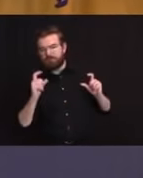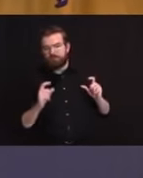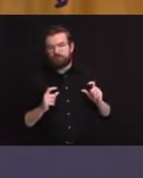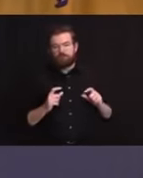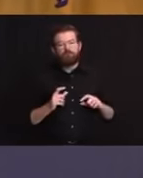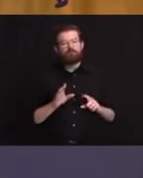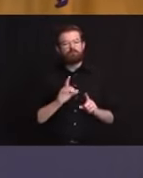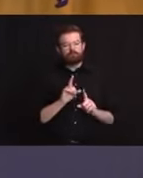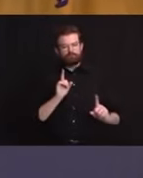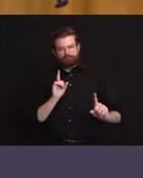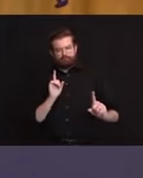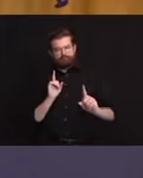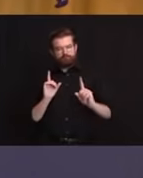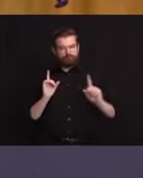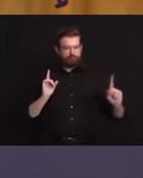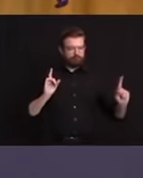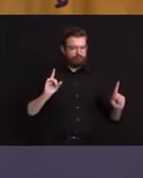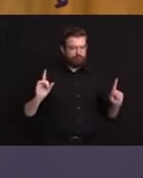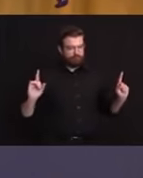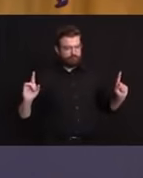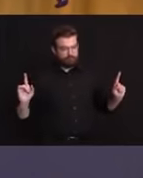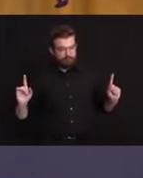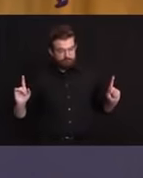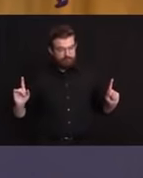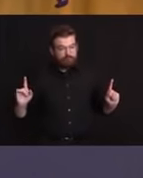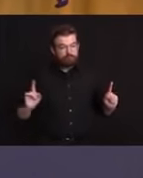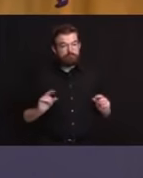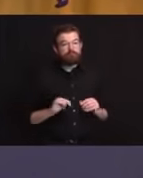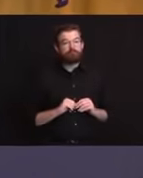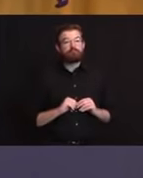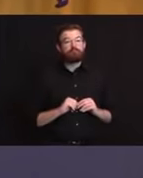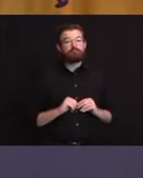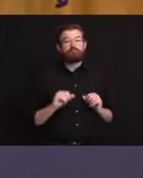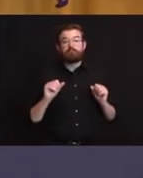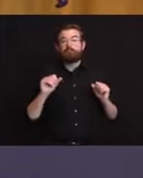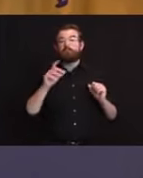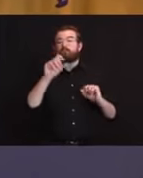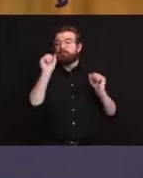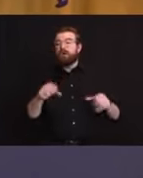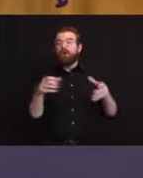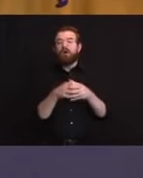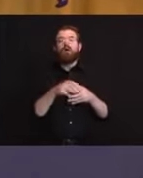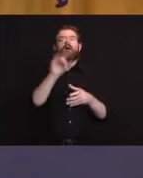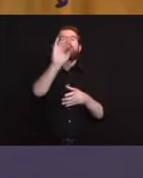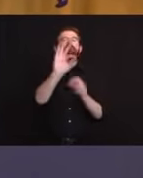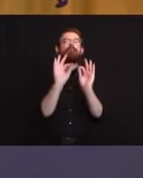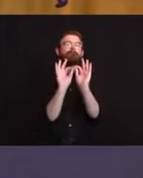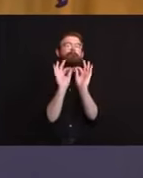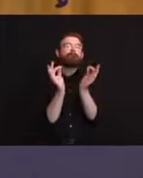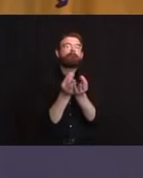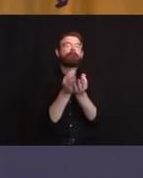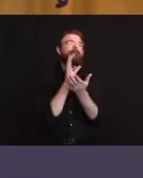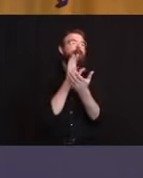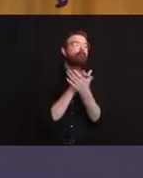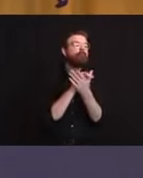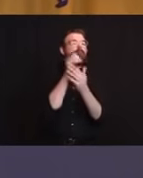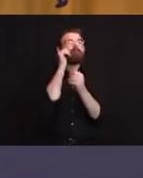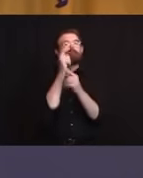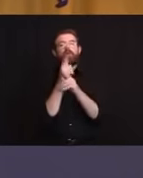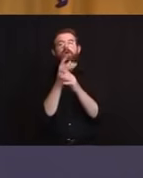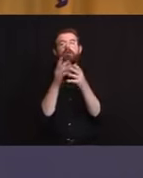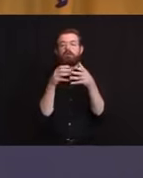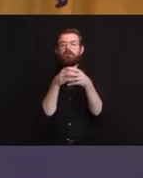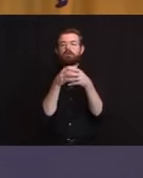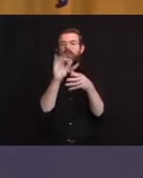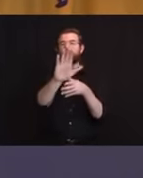your own bubble. So I'm not talking about you're on top of your wife, your brother, your kid, your father. I'm talking about when you're